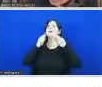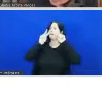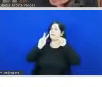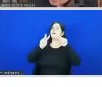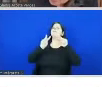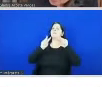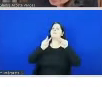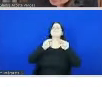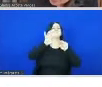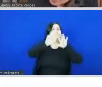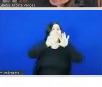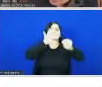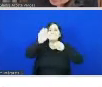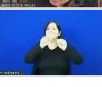simply do not have